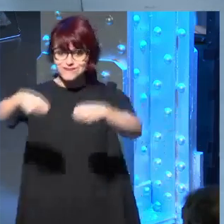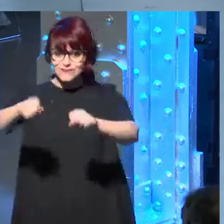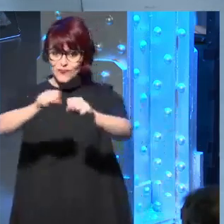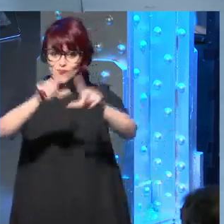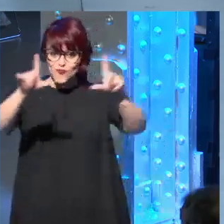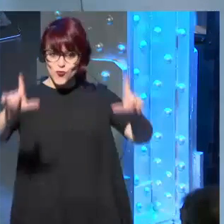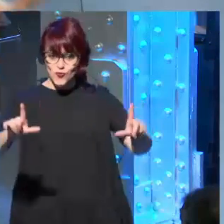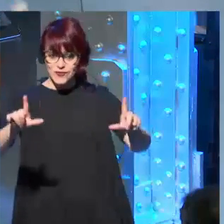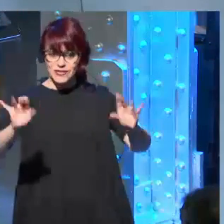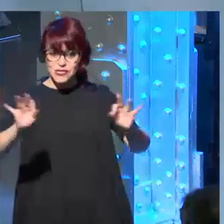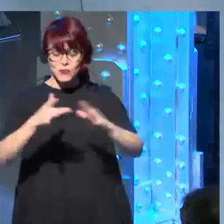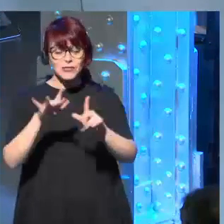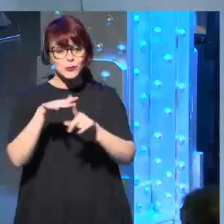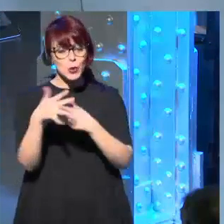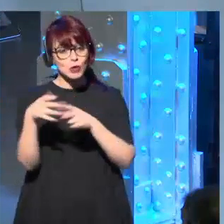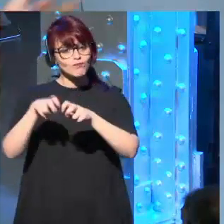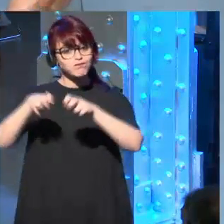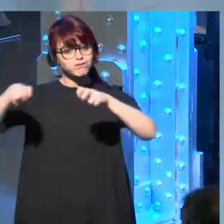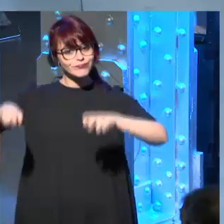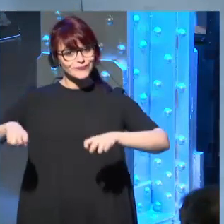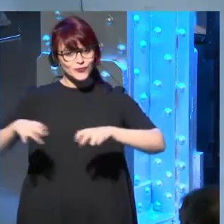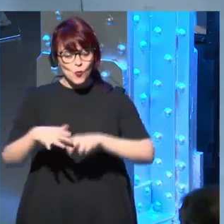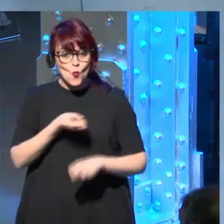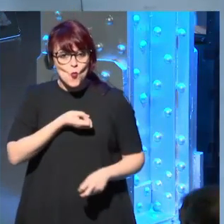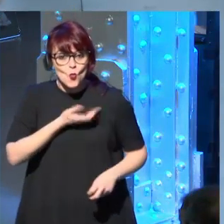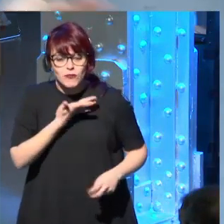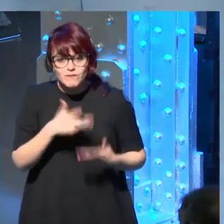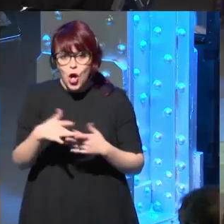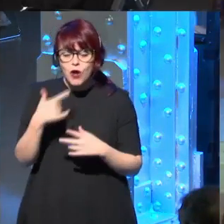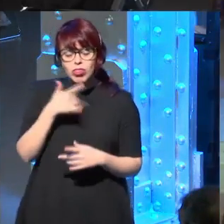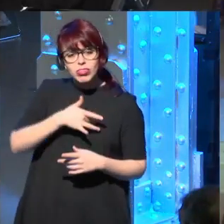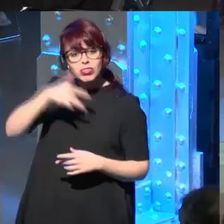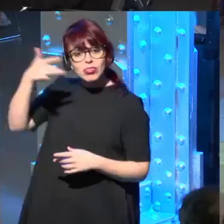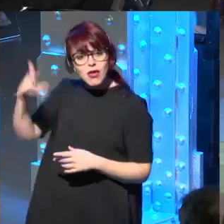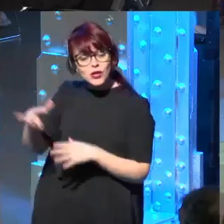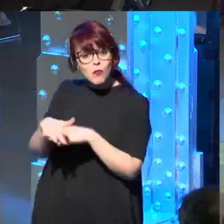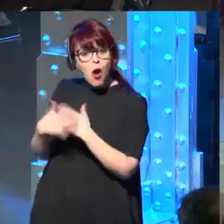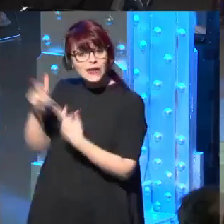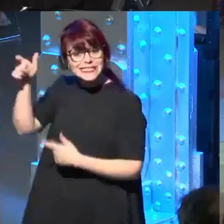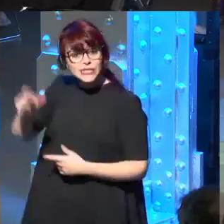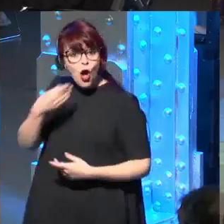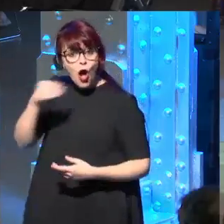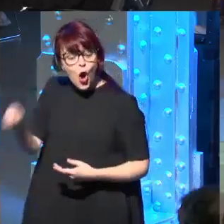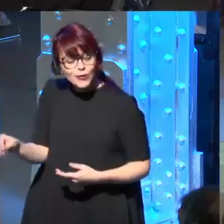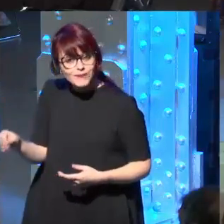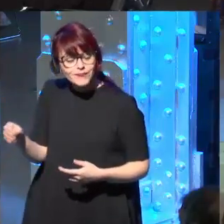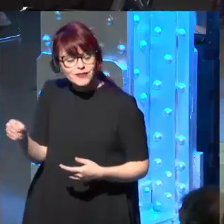so kind, so passionate, so compassionate, so tender to the boy, which confused me.